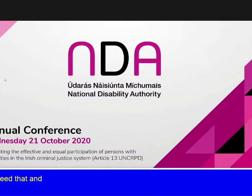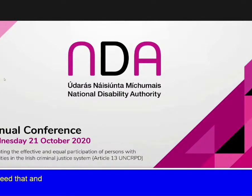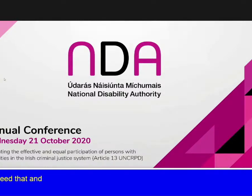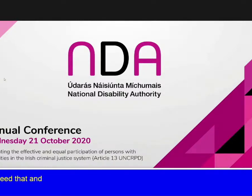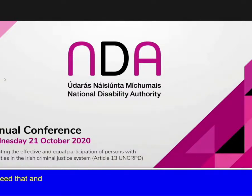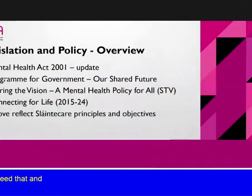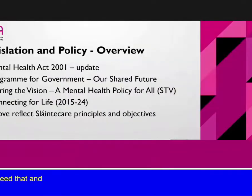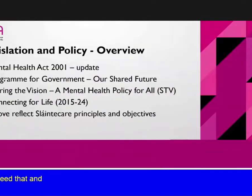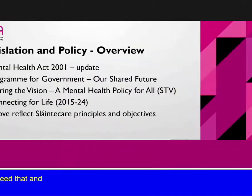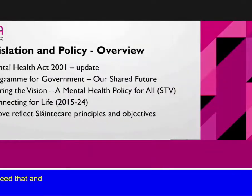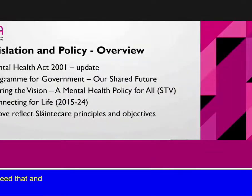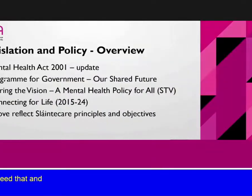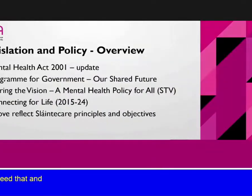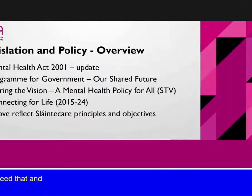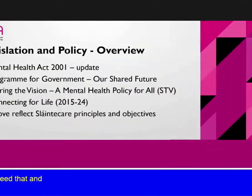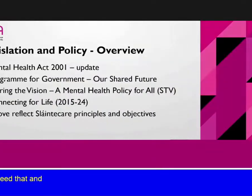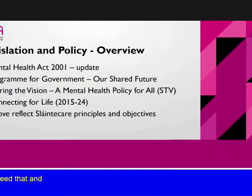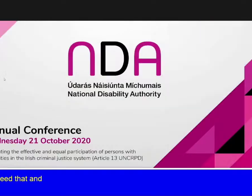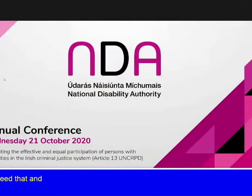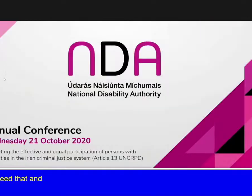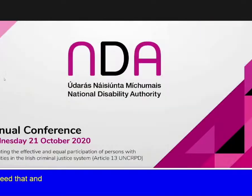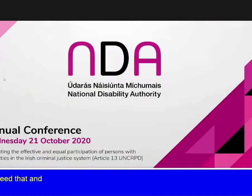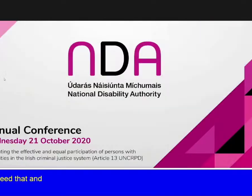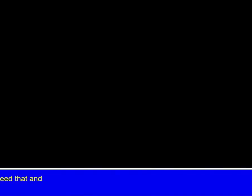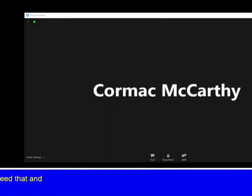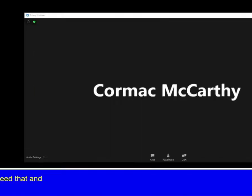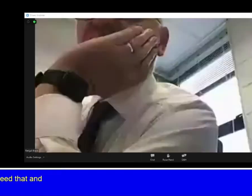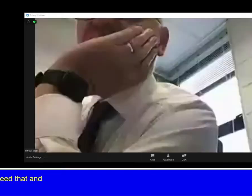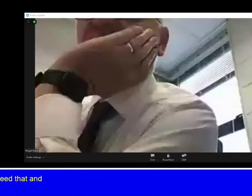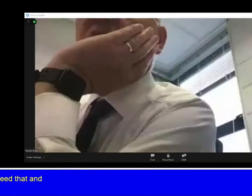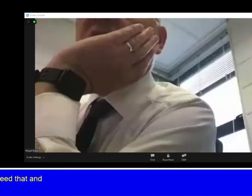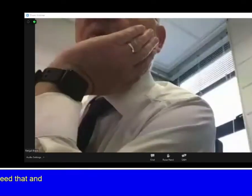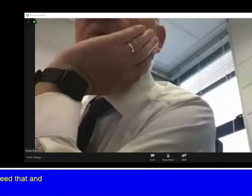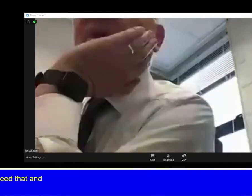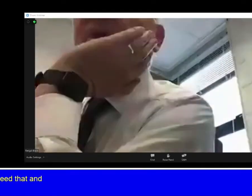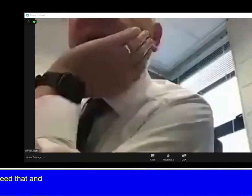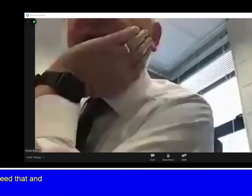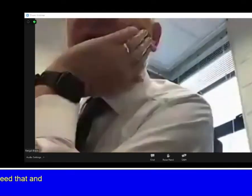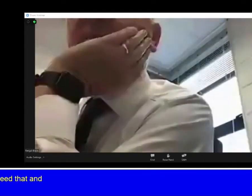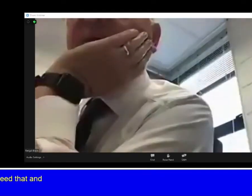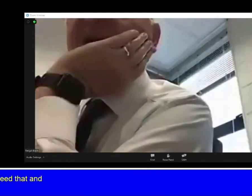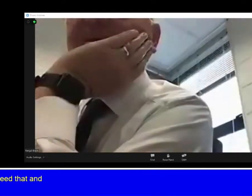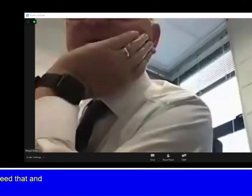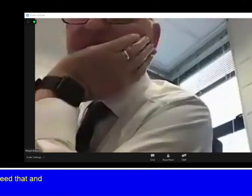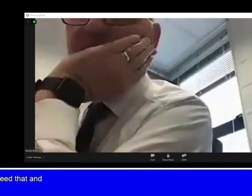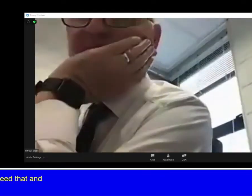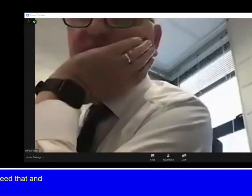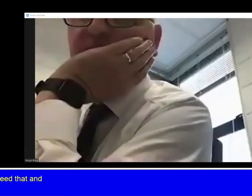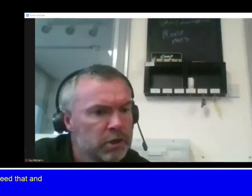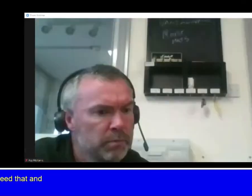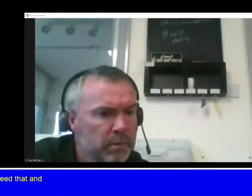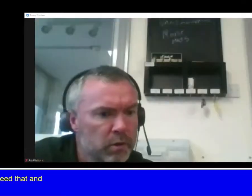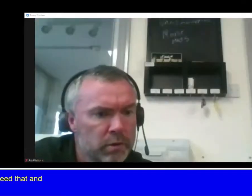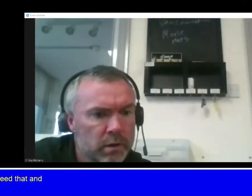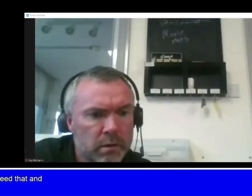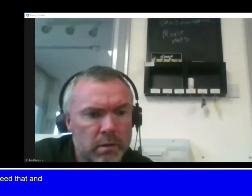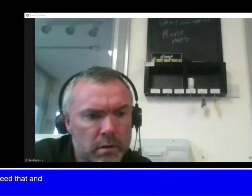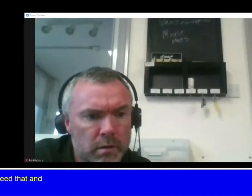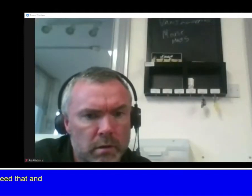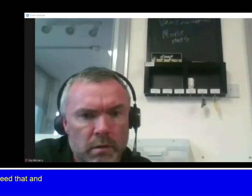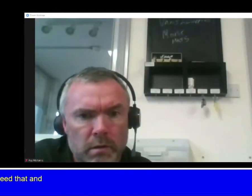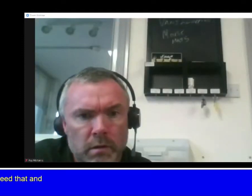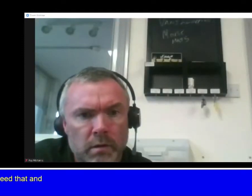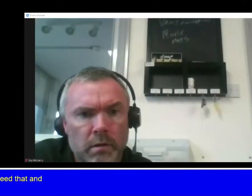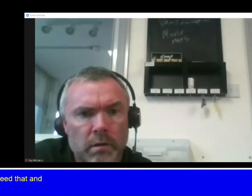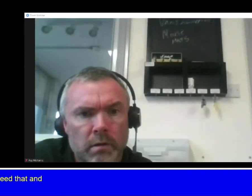screen, Q&A, etc. You might see one with three dots. I see Q&A at the top, yeah. Can you see the word more